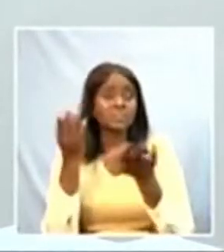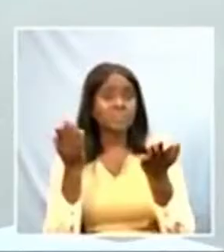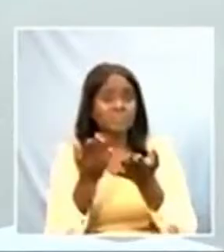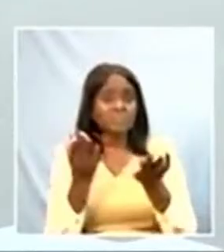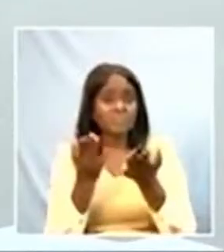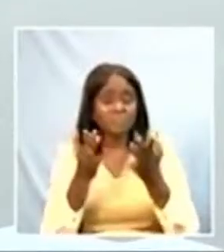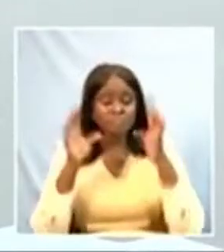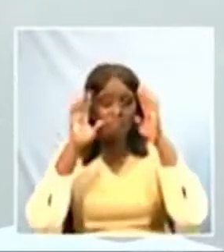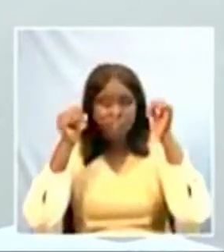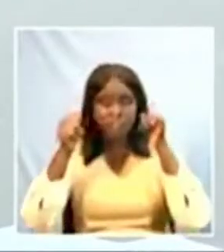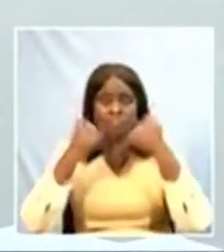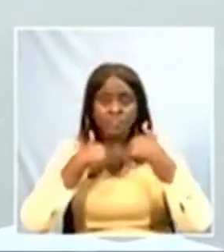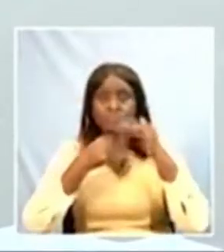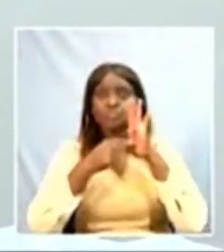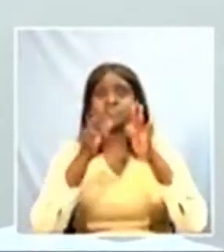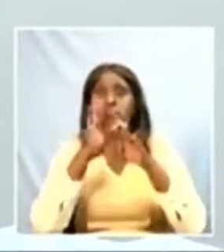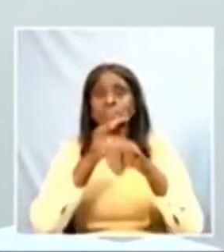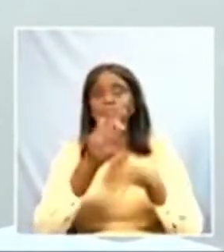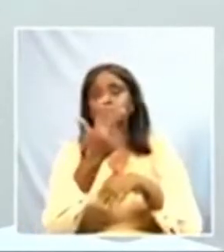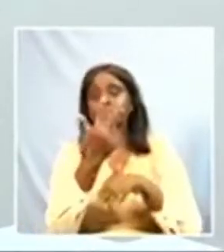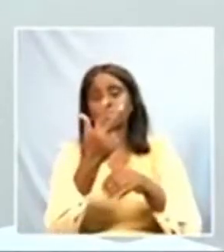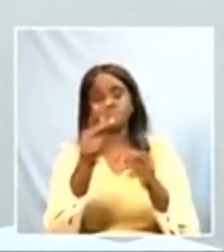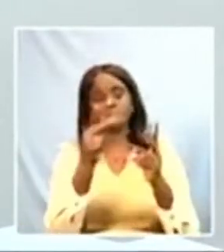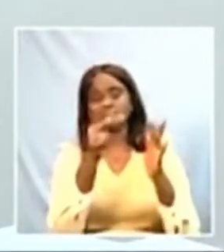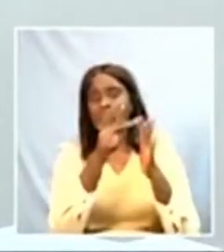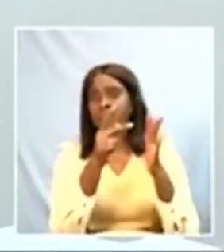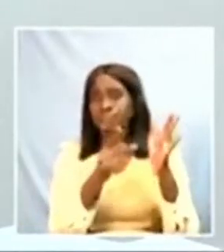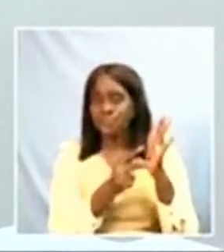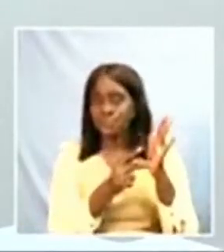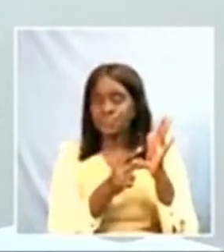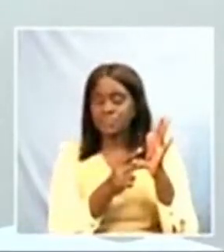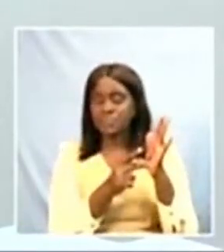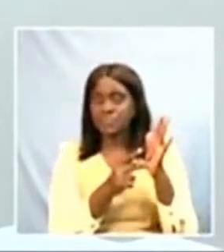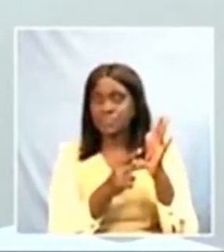the president has indicated the three principles.